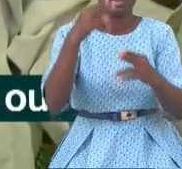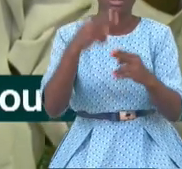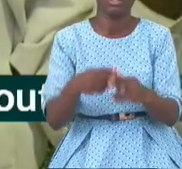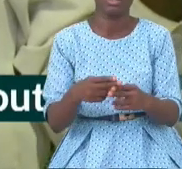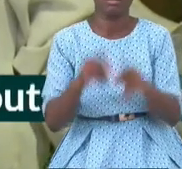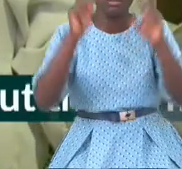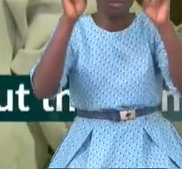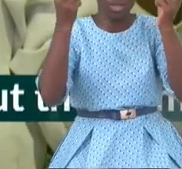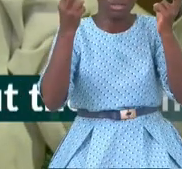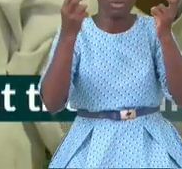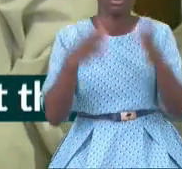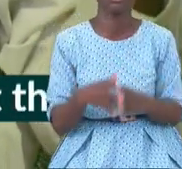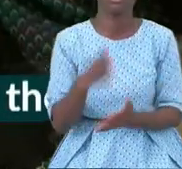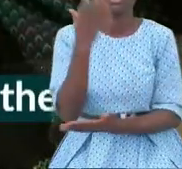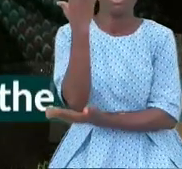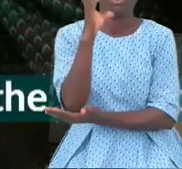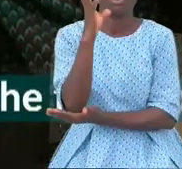By 3 p.m.,